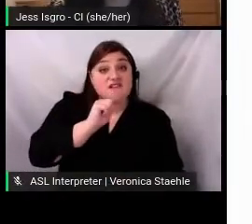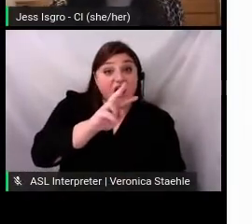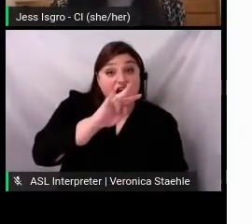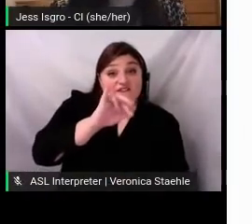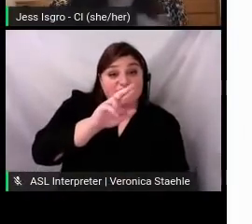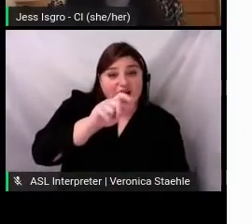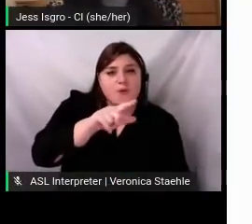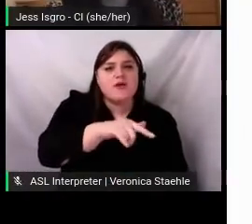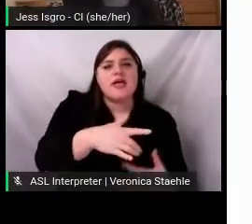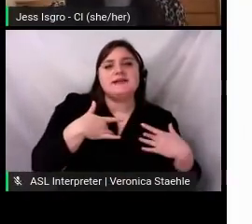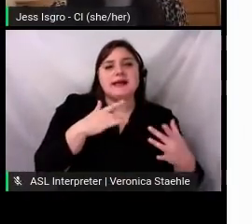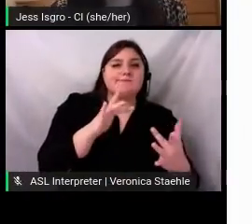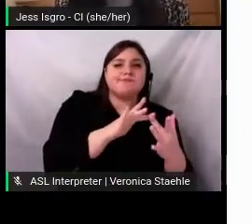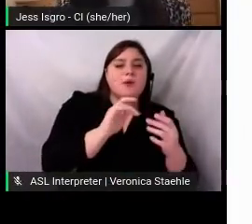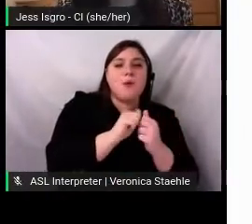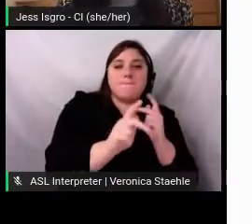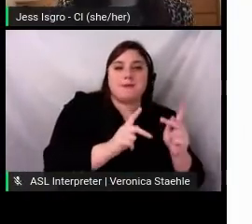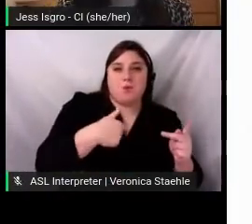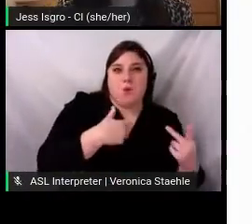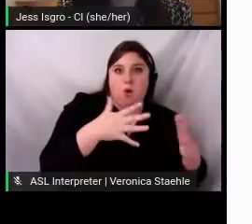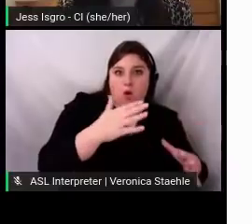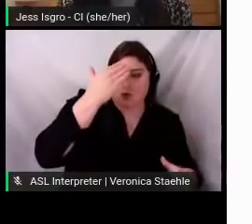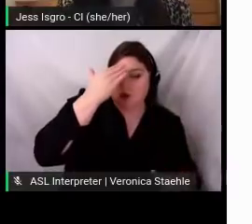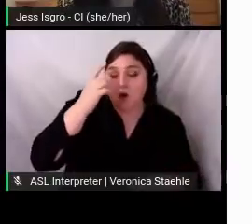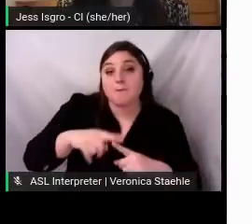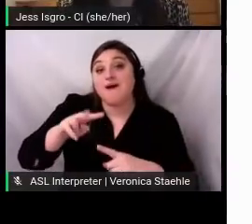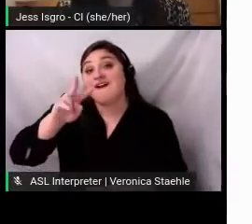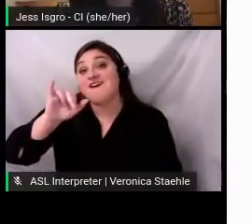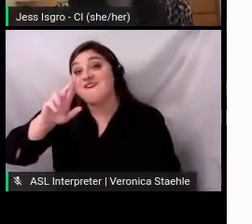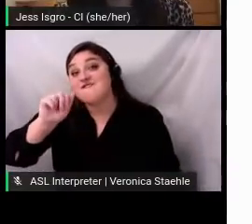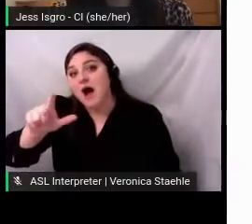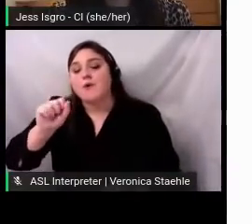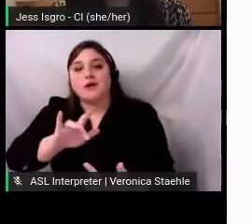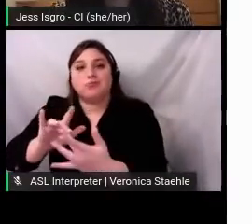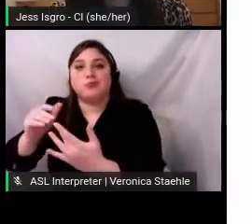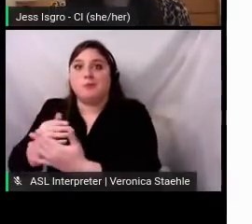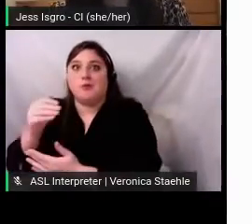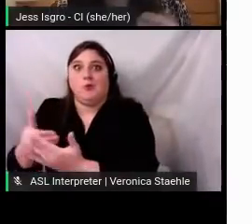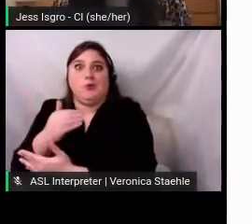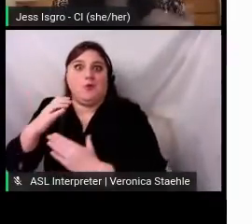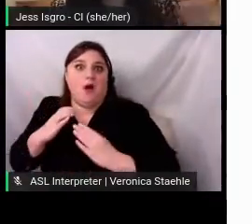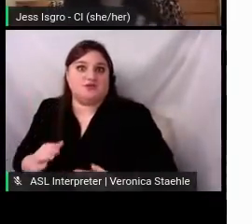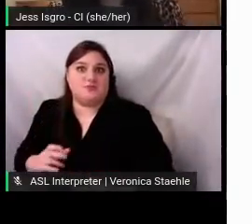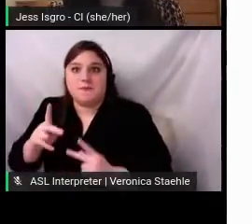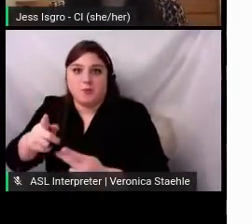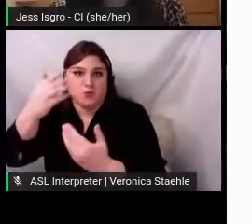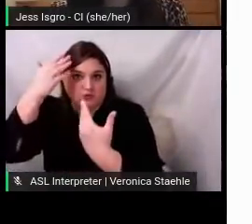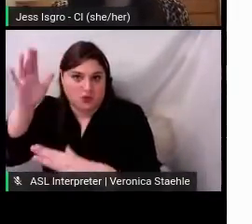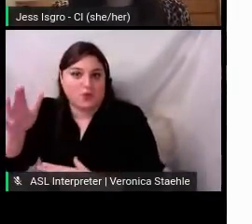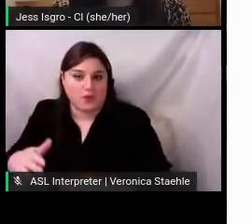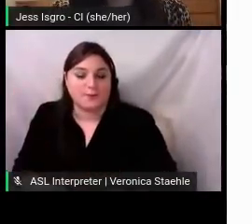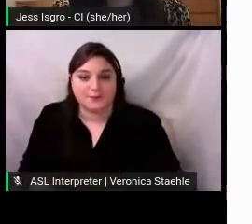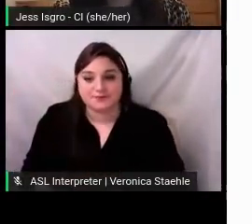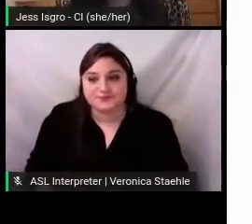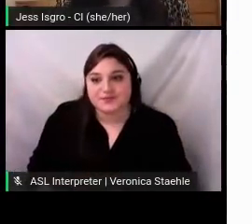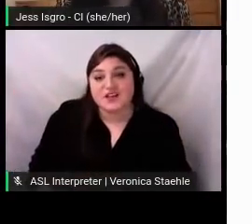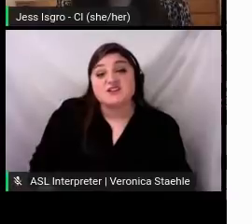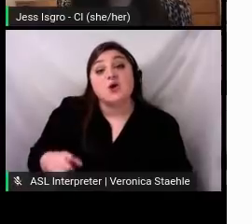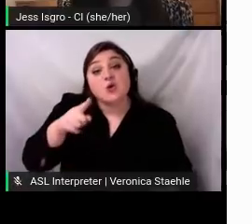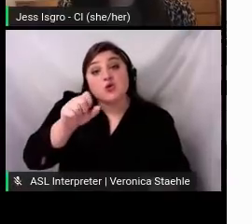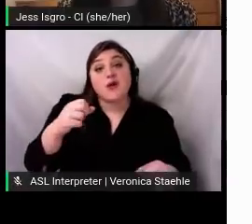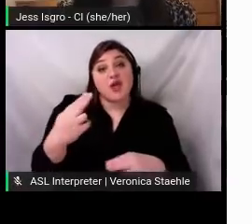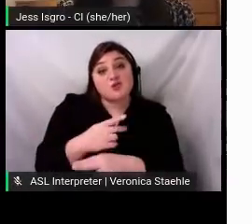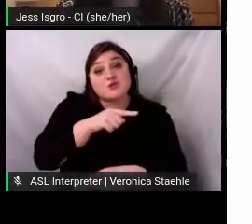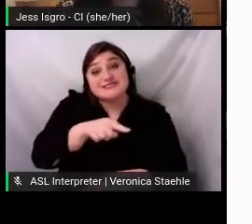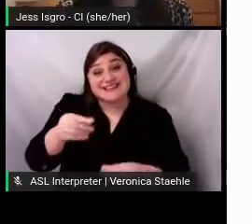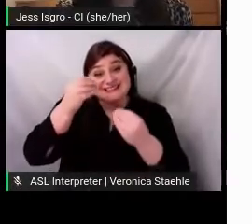broadest appeal, and there are certainly moments to create content for each. And lastly, you can evaluate each of these previous areas within the